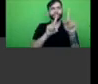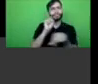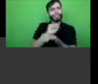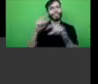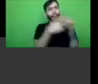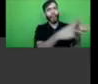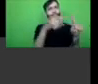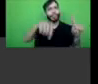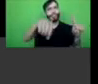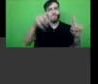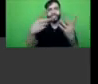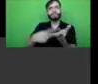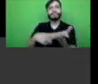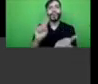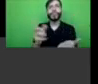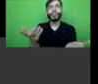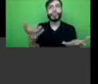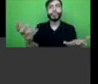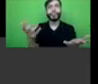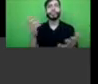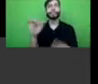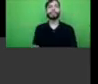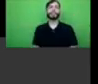targeted by the police.